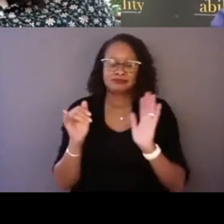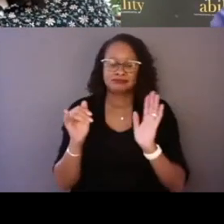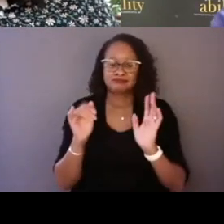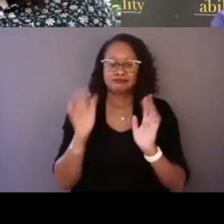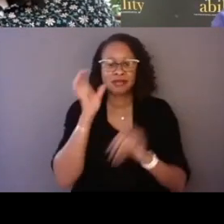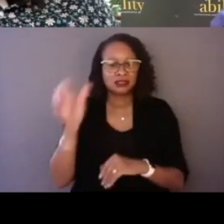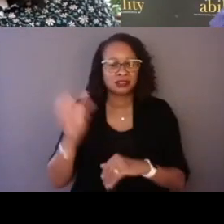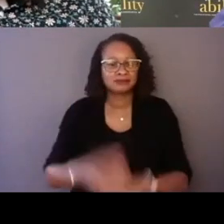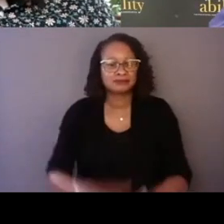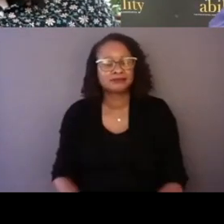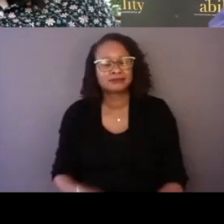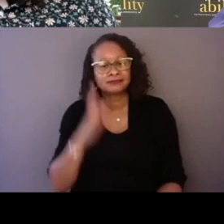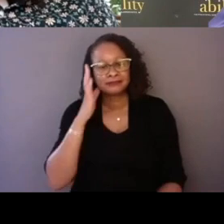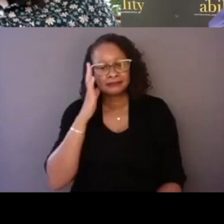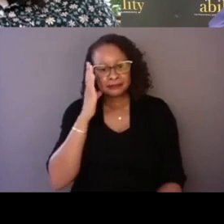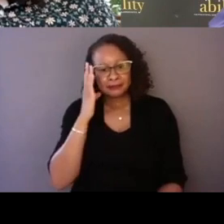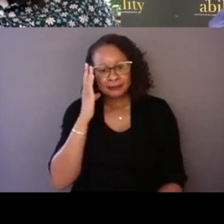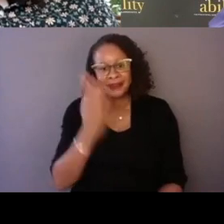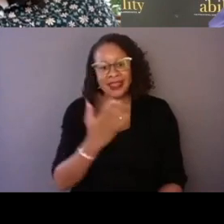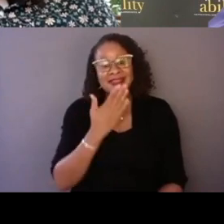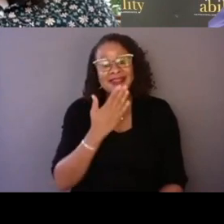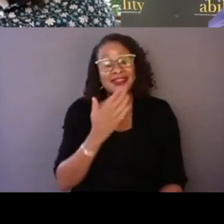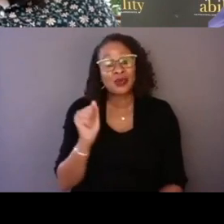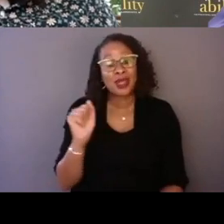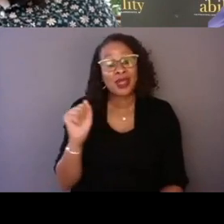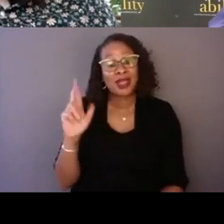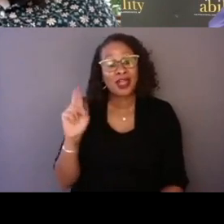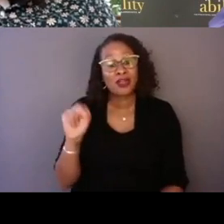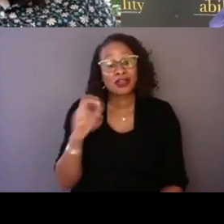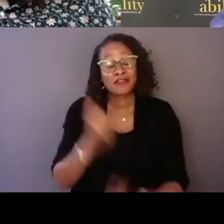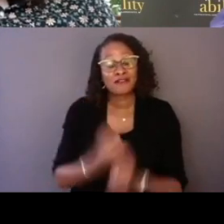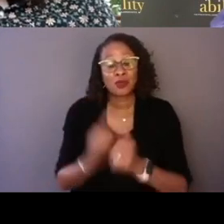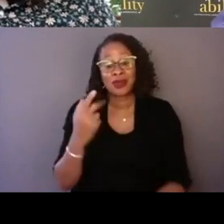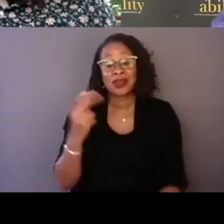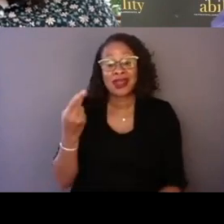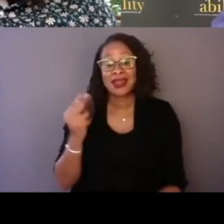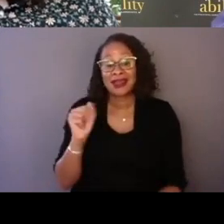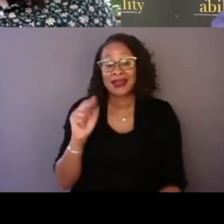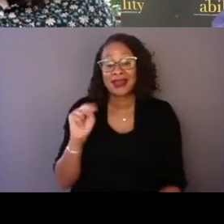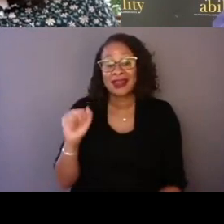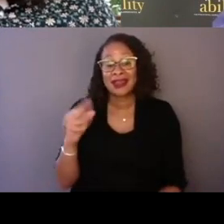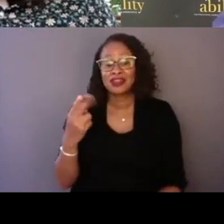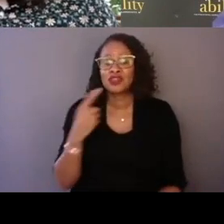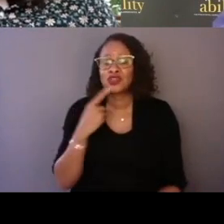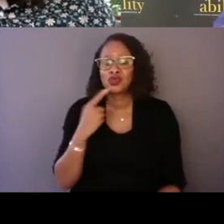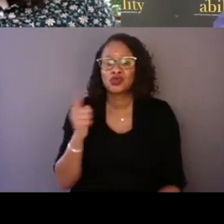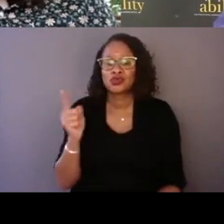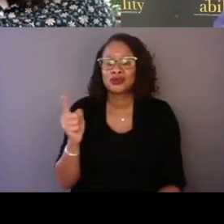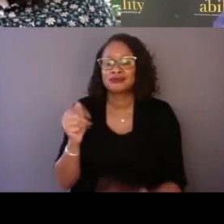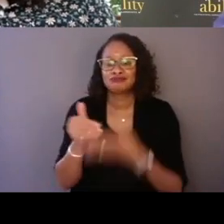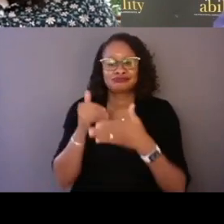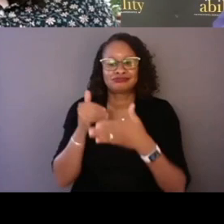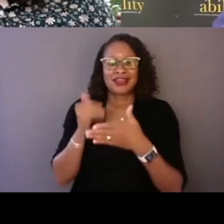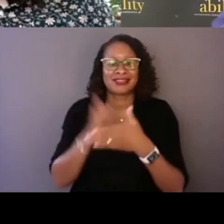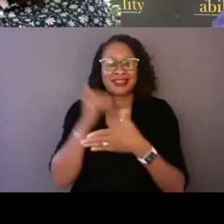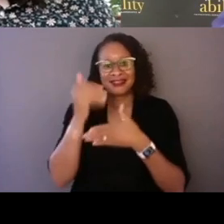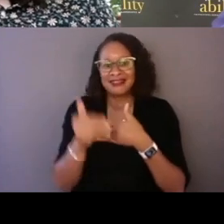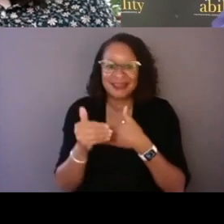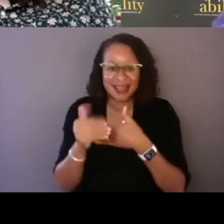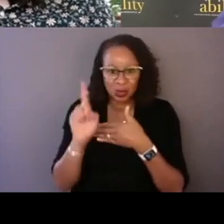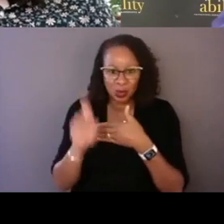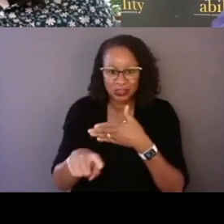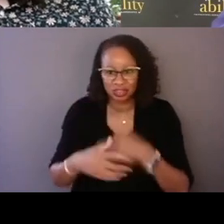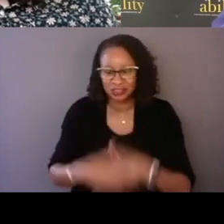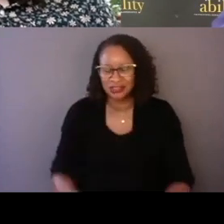Thank you, Aaron. Thank you, everyone. And Hannah, you actually prefaced our next question, and